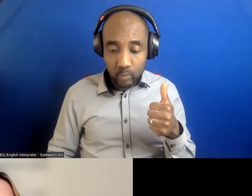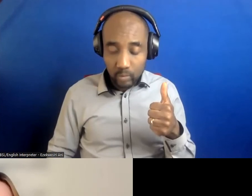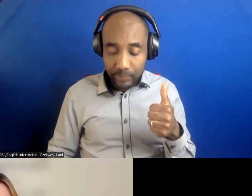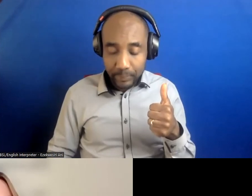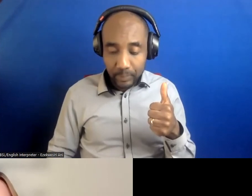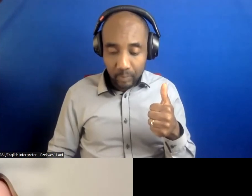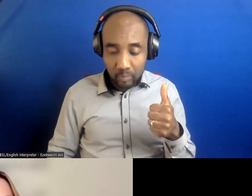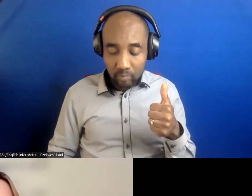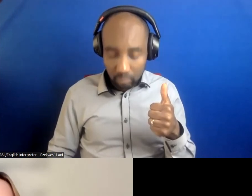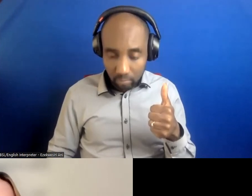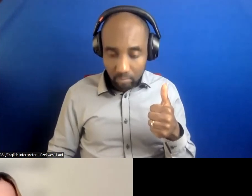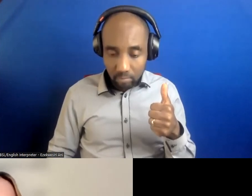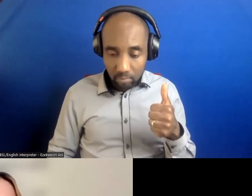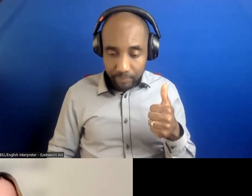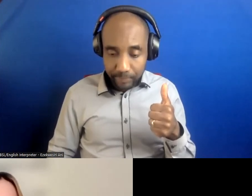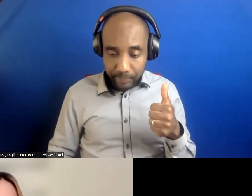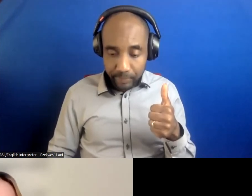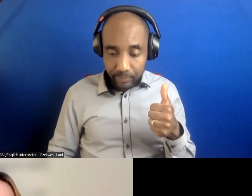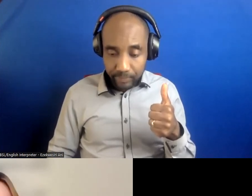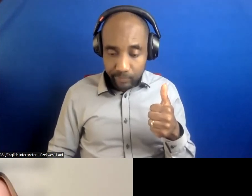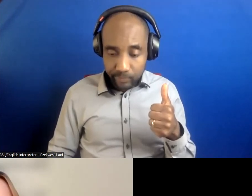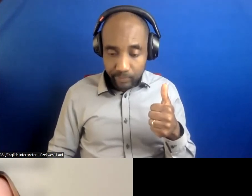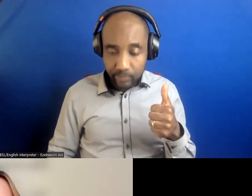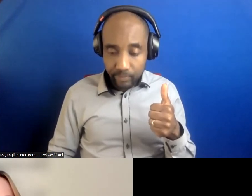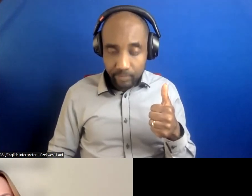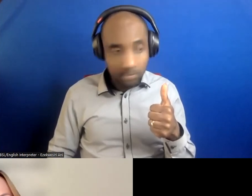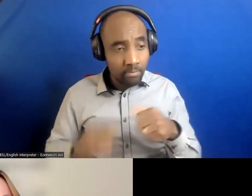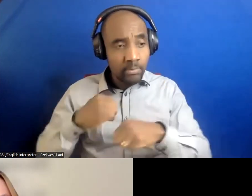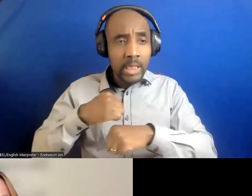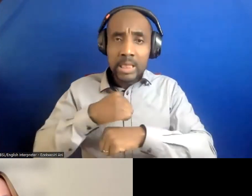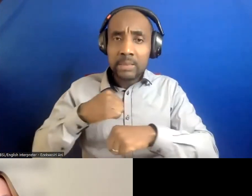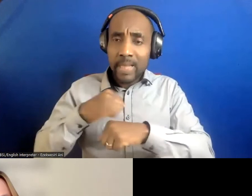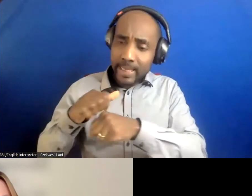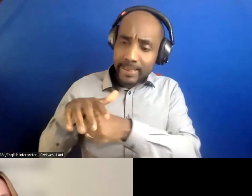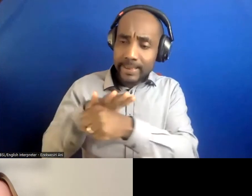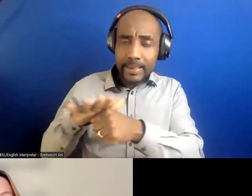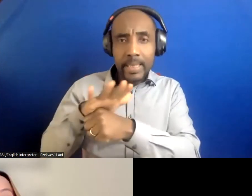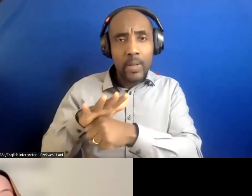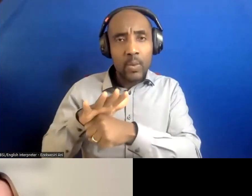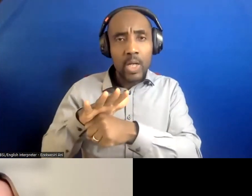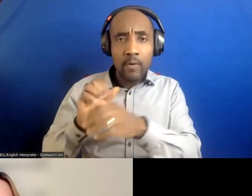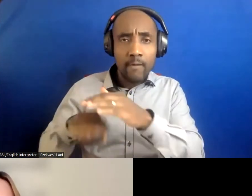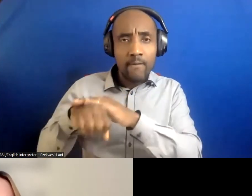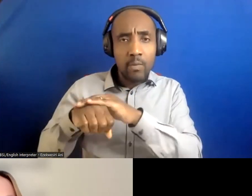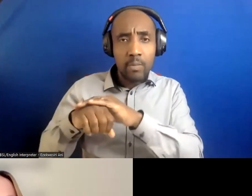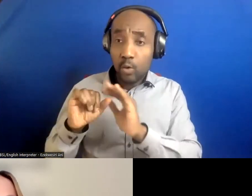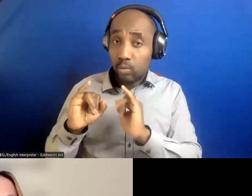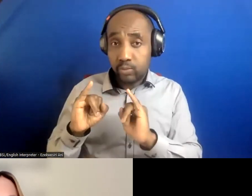a very male dominated space. The other, as a South Asian